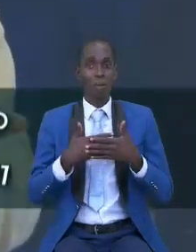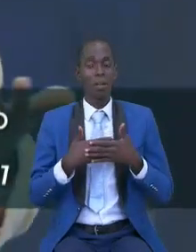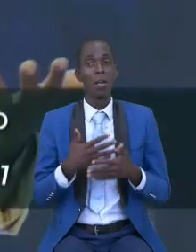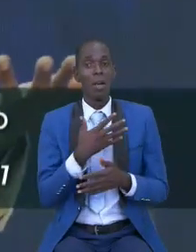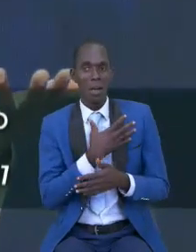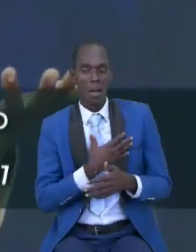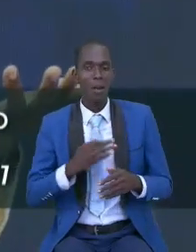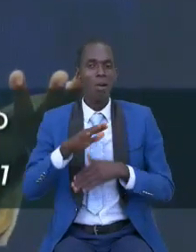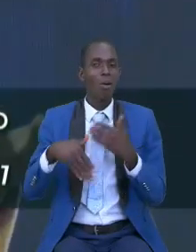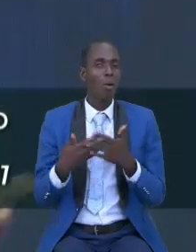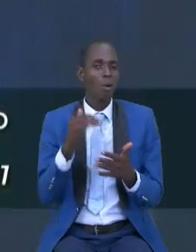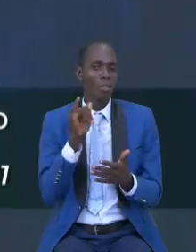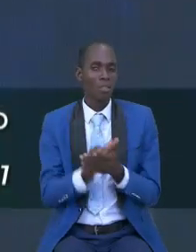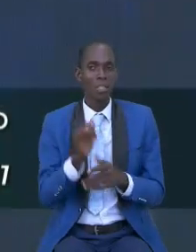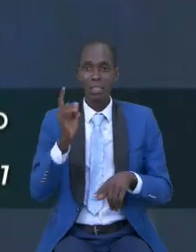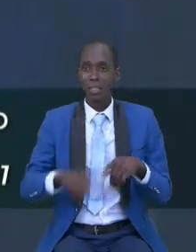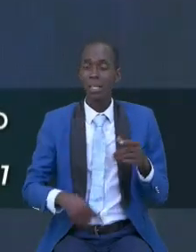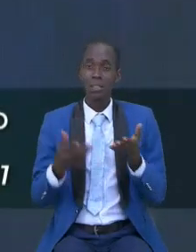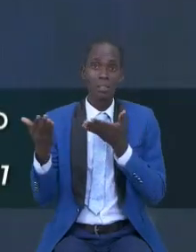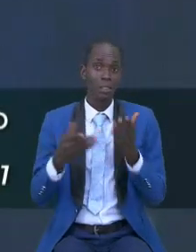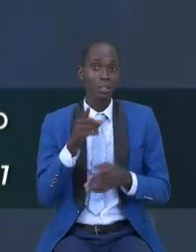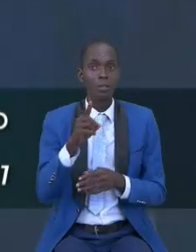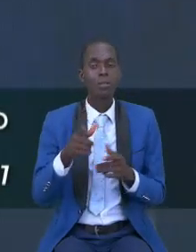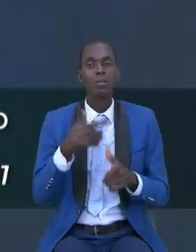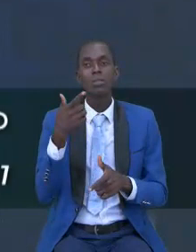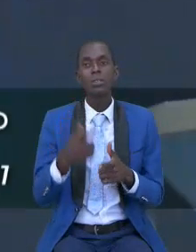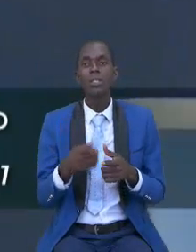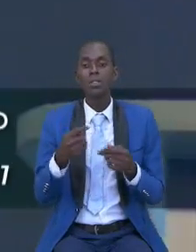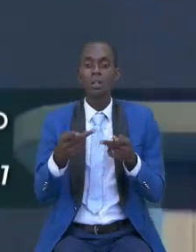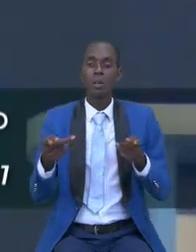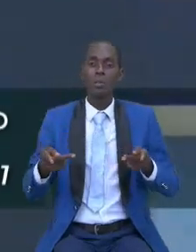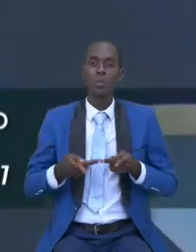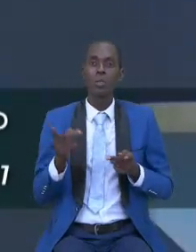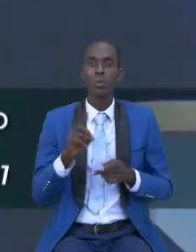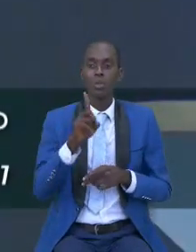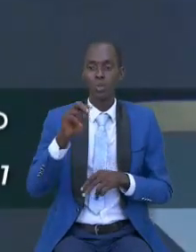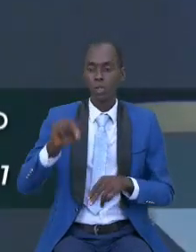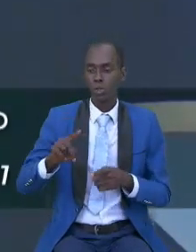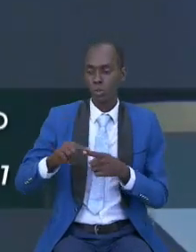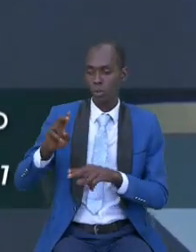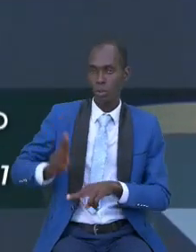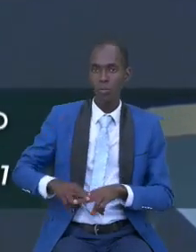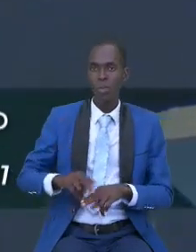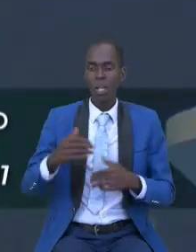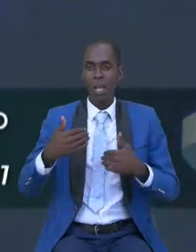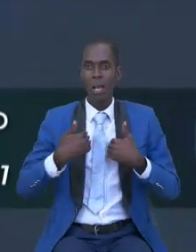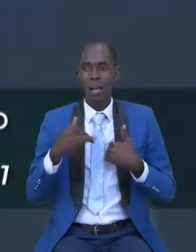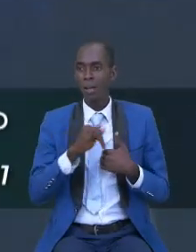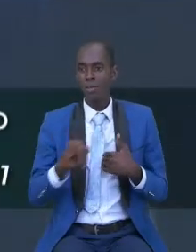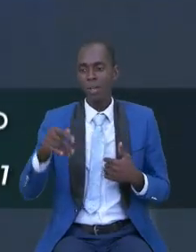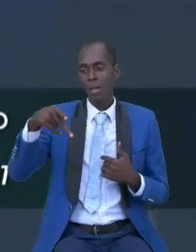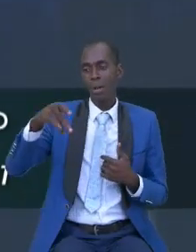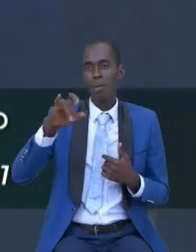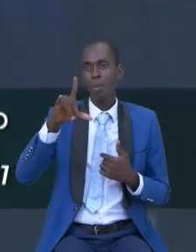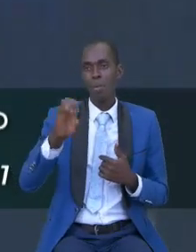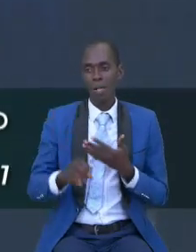all that cannot serve you. And then the place where you ought to sit down, you're having piled there. You